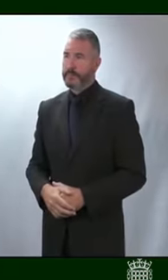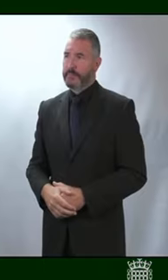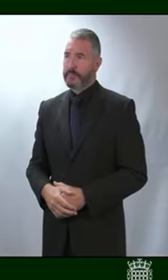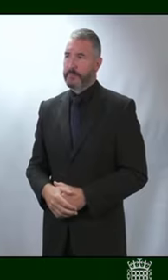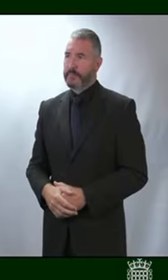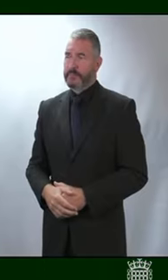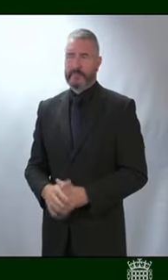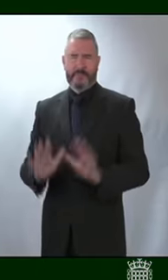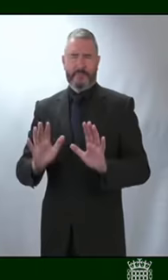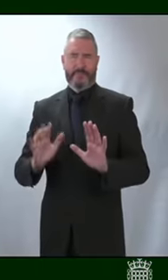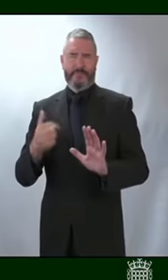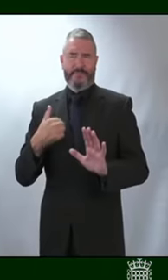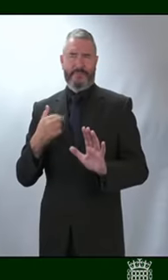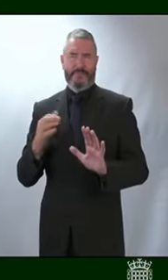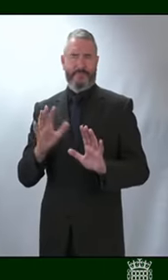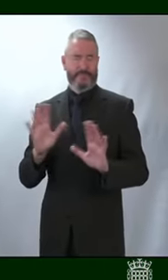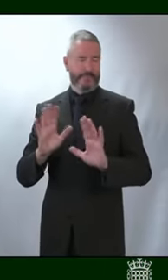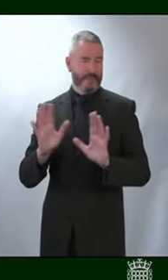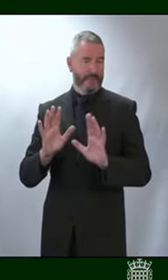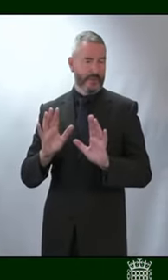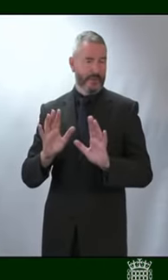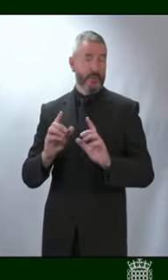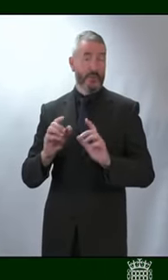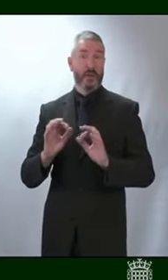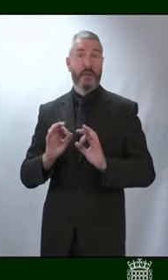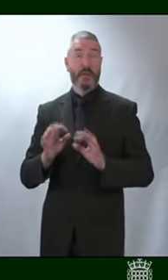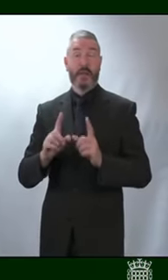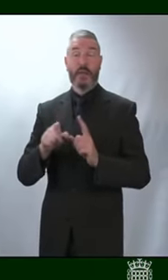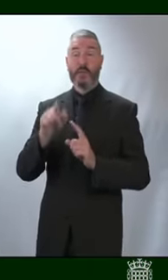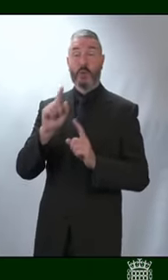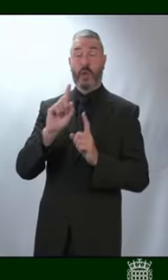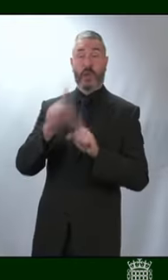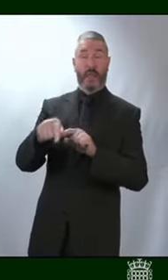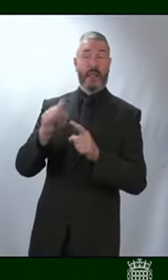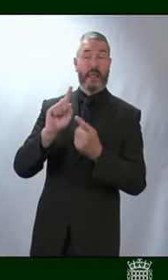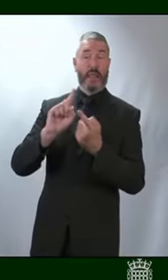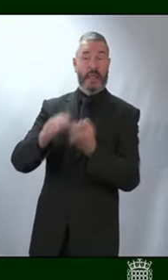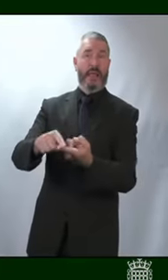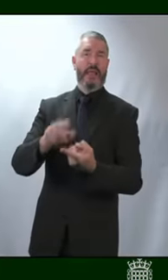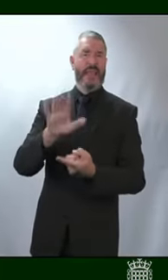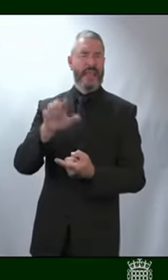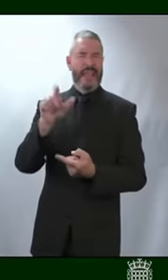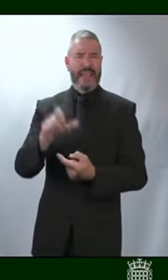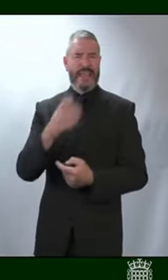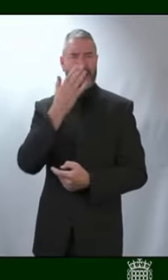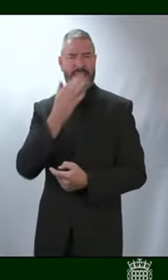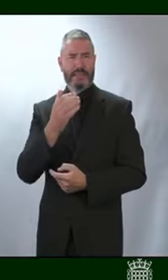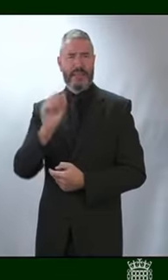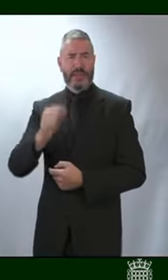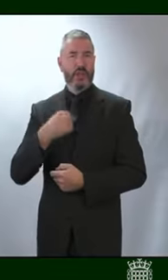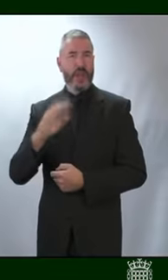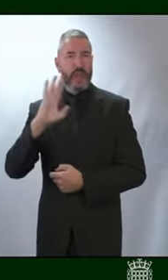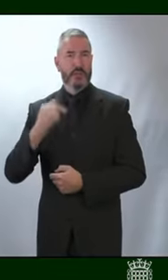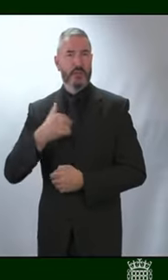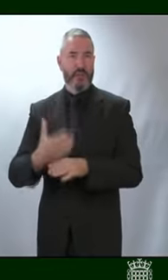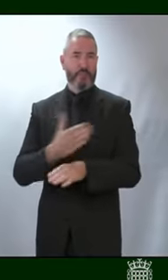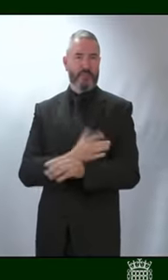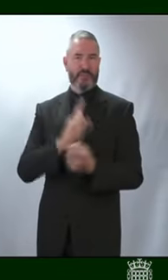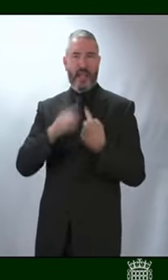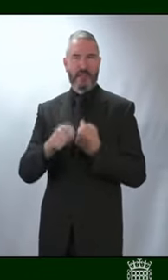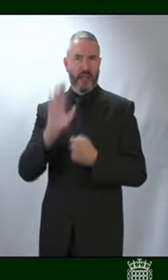I hesitate to reprove the right honourable gentleman for a flaw he seems sometimes to fall into is not listening to my previous